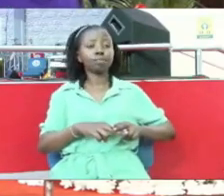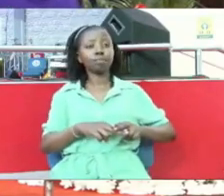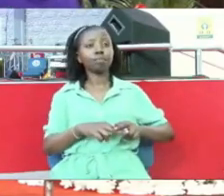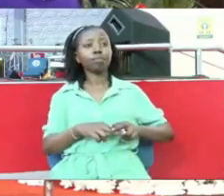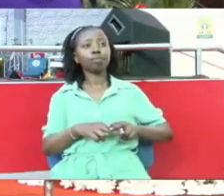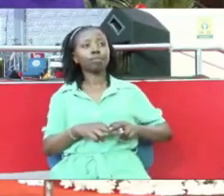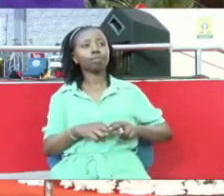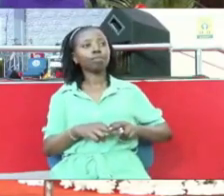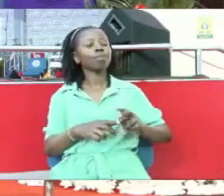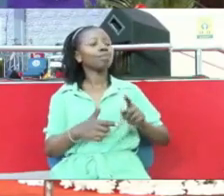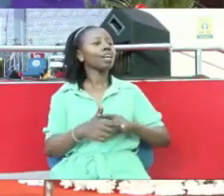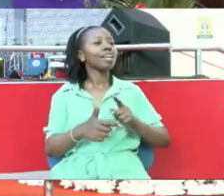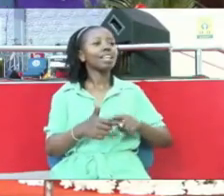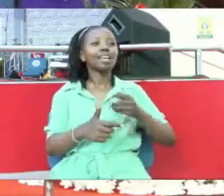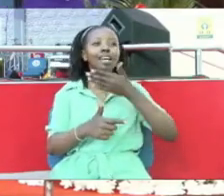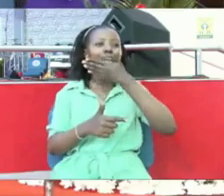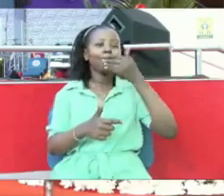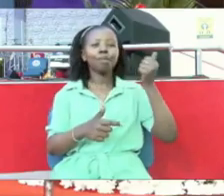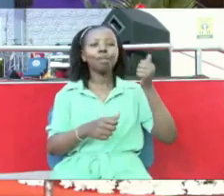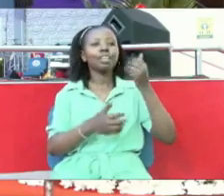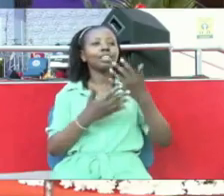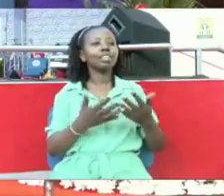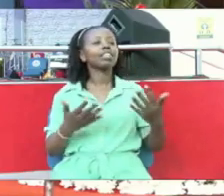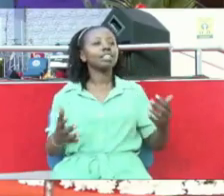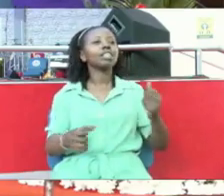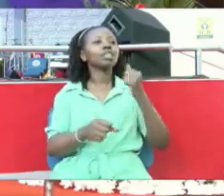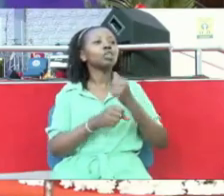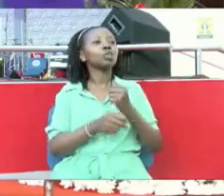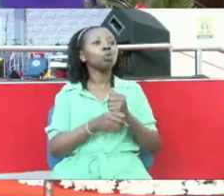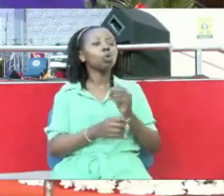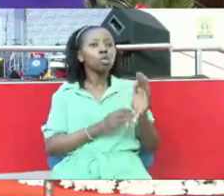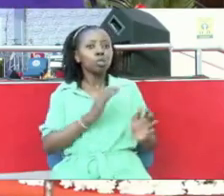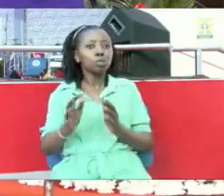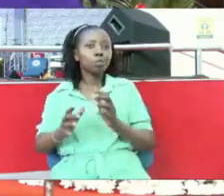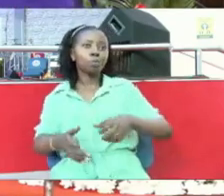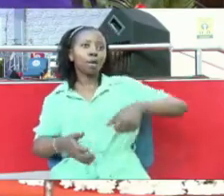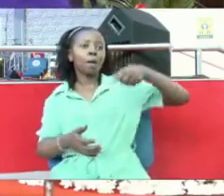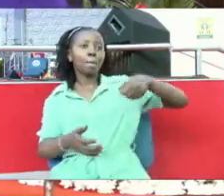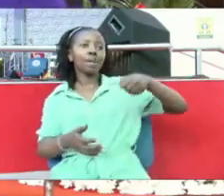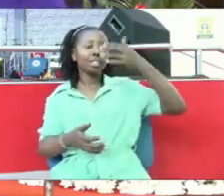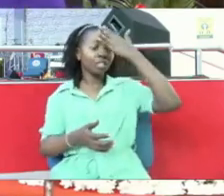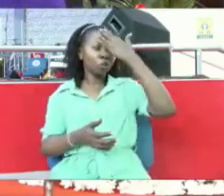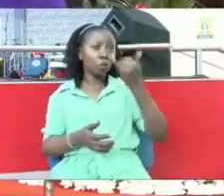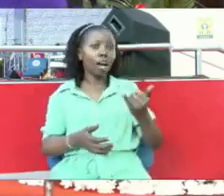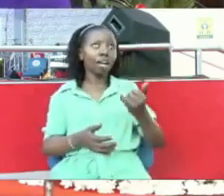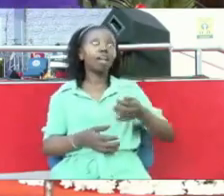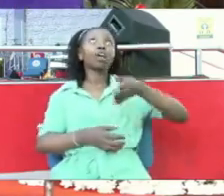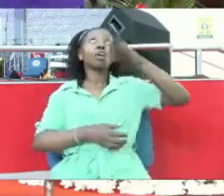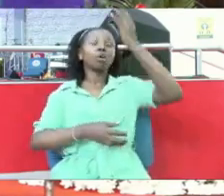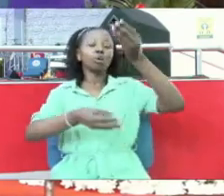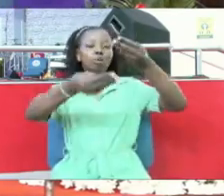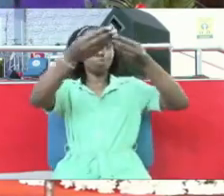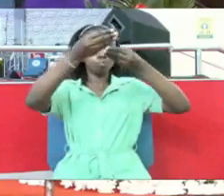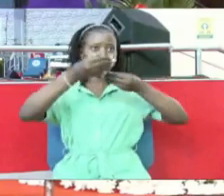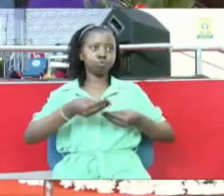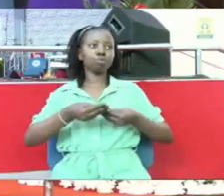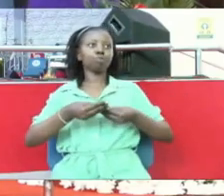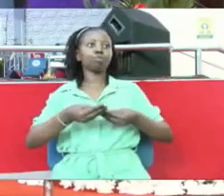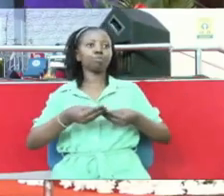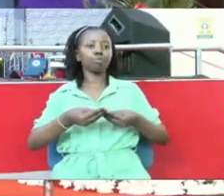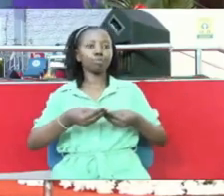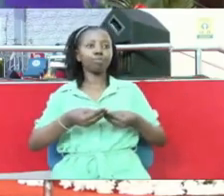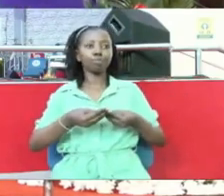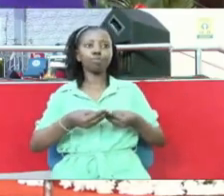then the best thing we can do is prepare the baskets because provision is coming. Basi ni vizuri kuandaa viondo vyetu kwa sababu